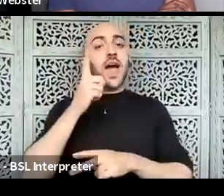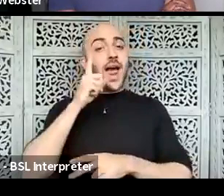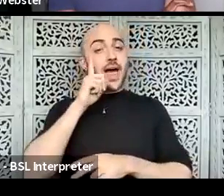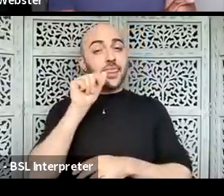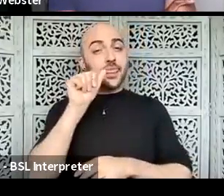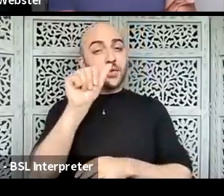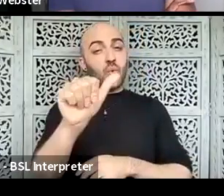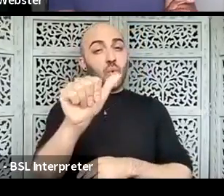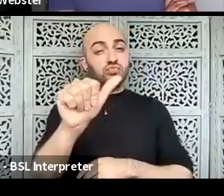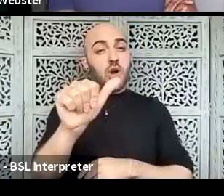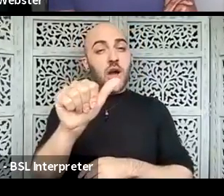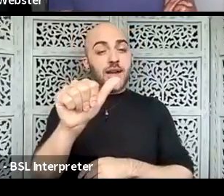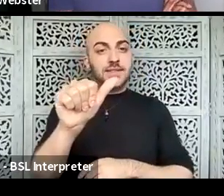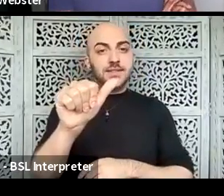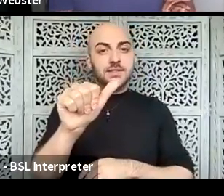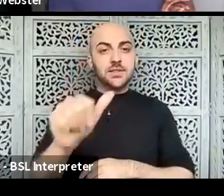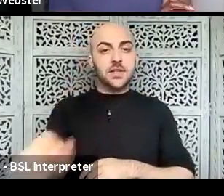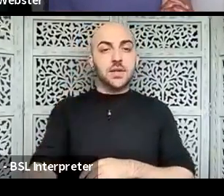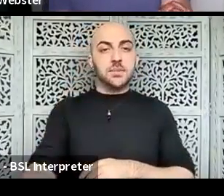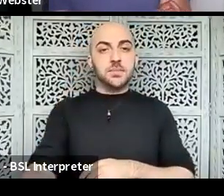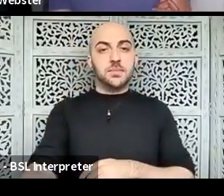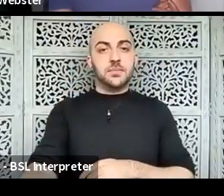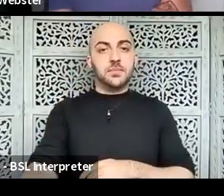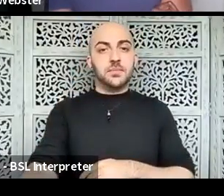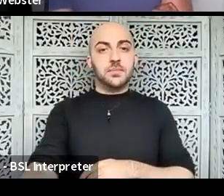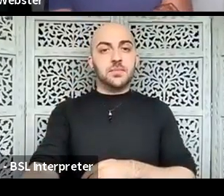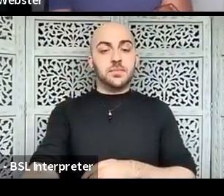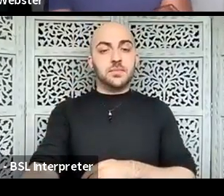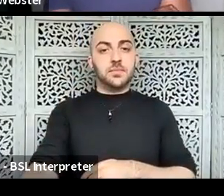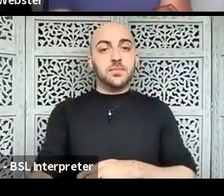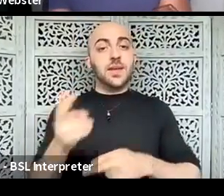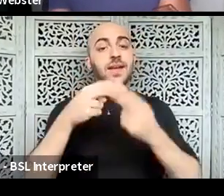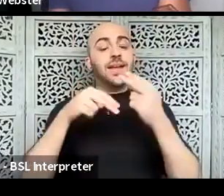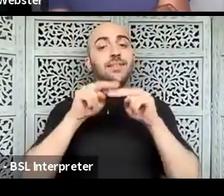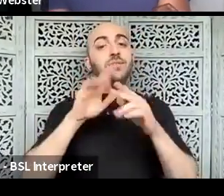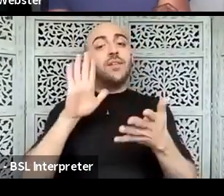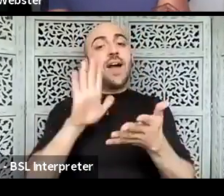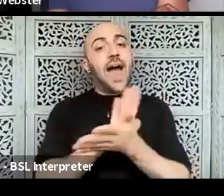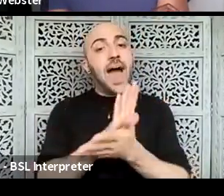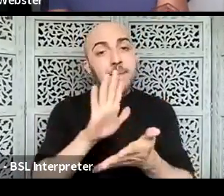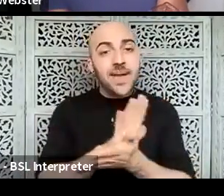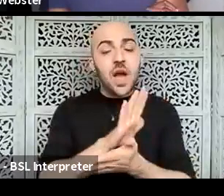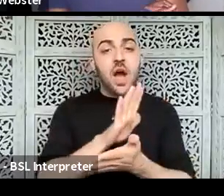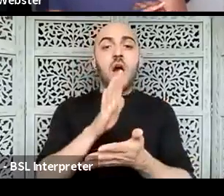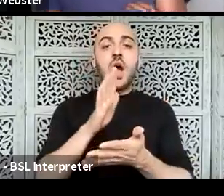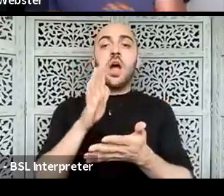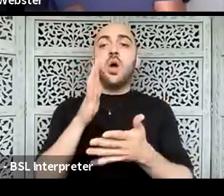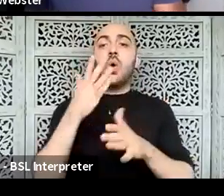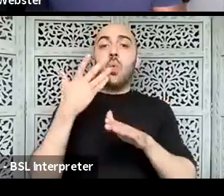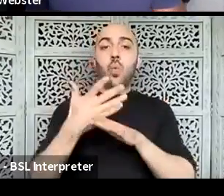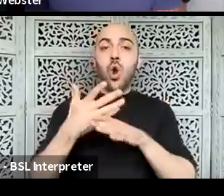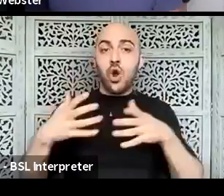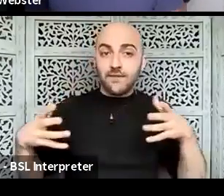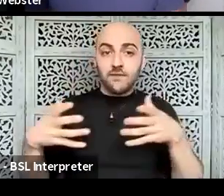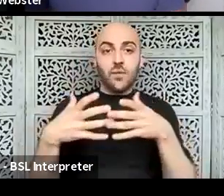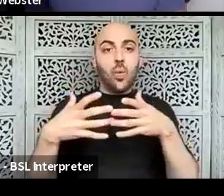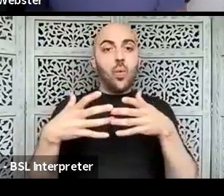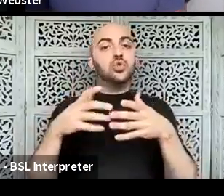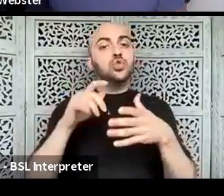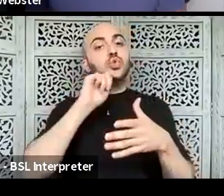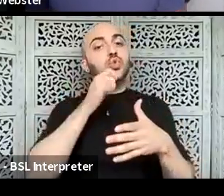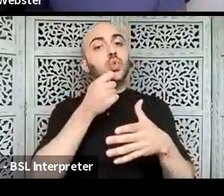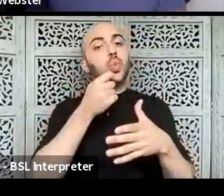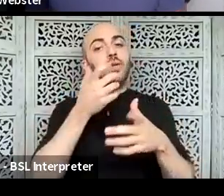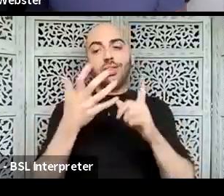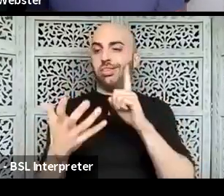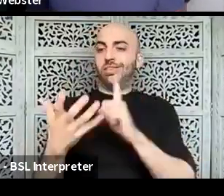that if you have a happier and a happier workforce, basically you're going to get more